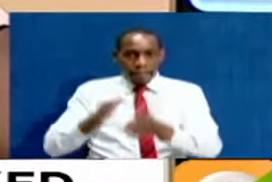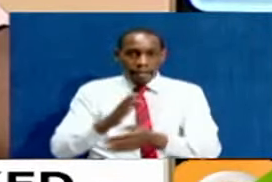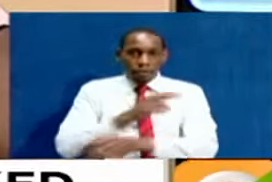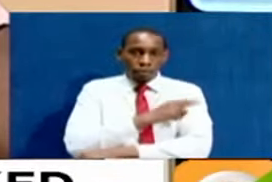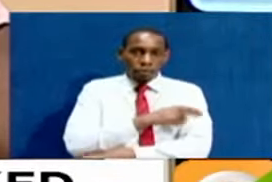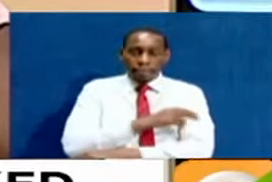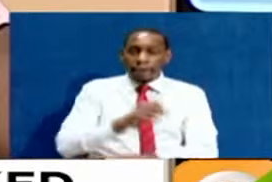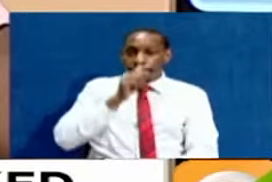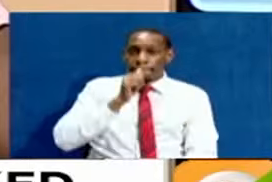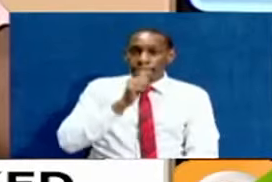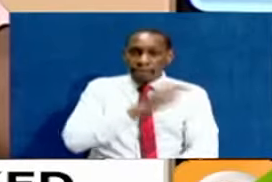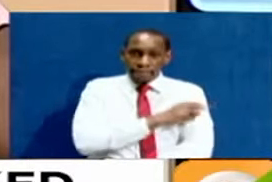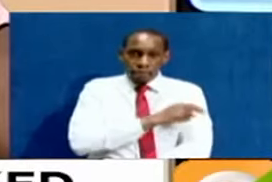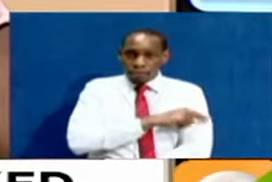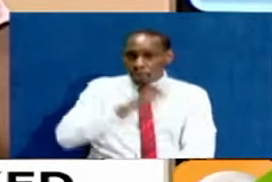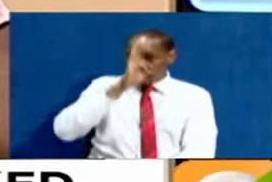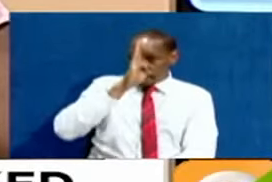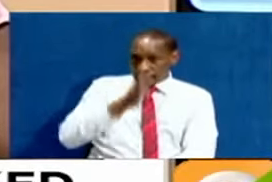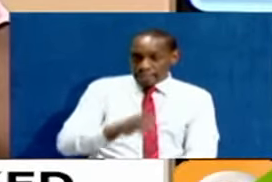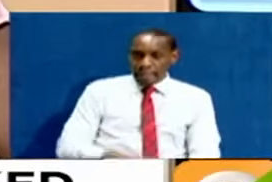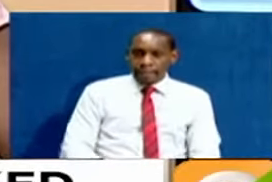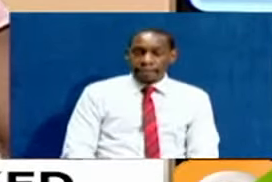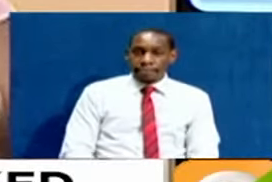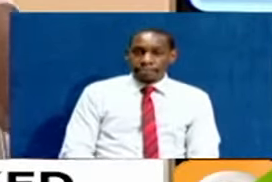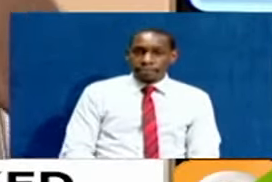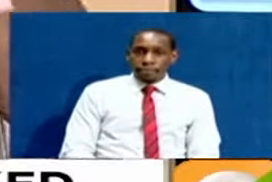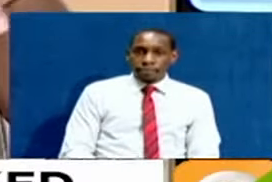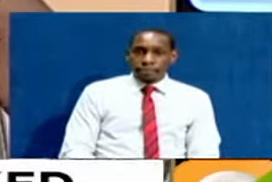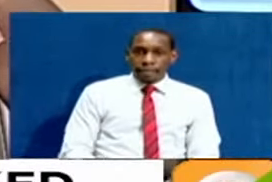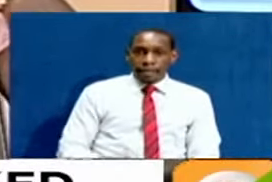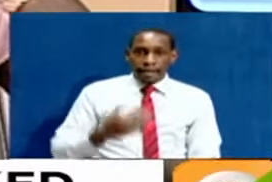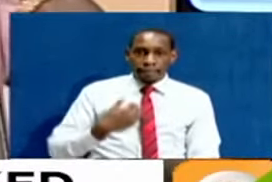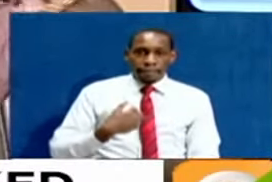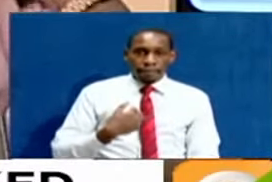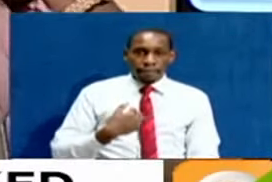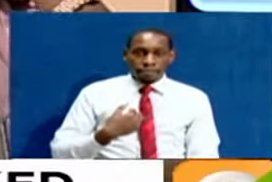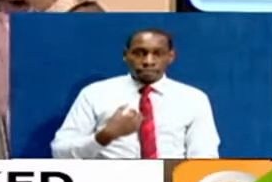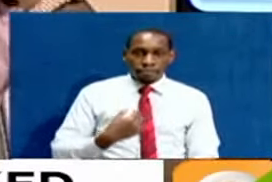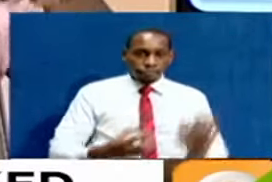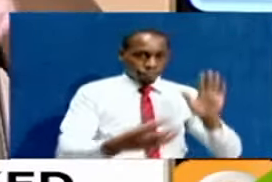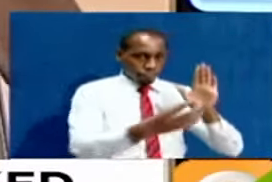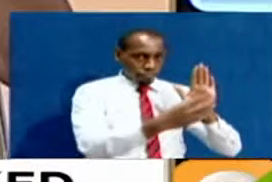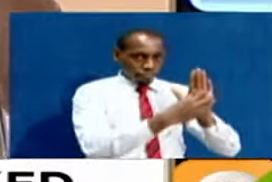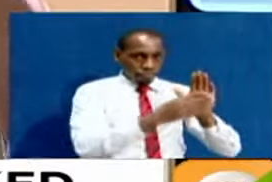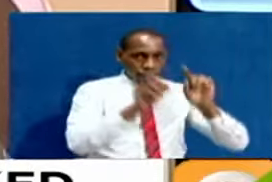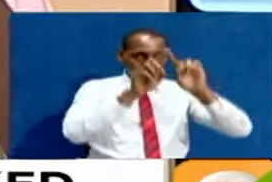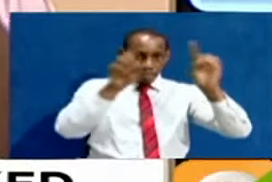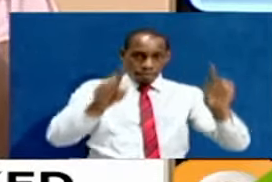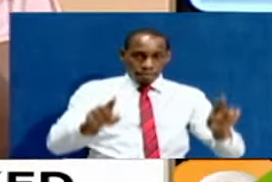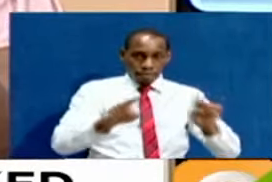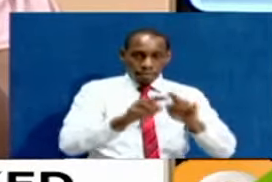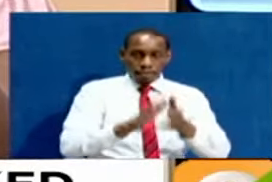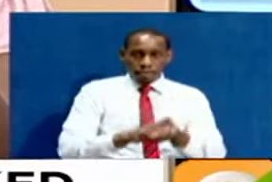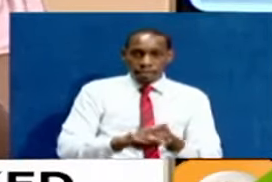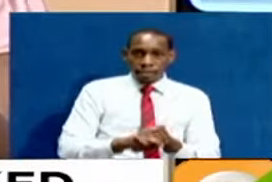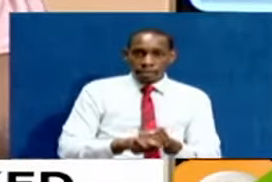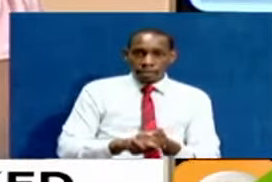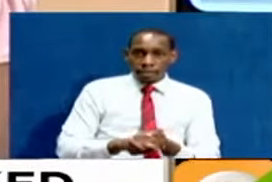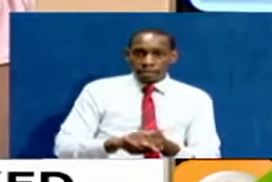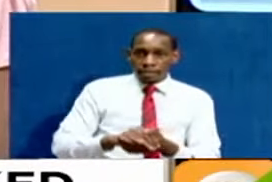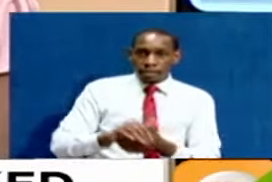hospital, it was on Sunday. They have this chart, I won't name the hospital, but they have this chart at the A&E